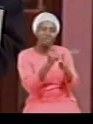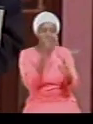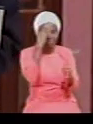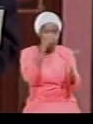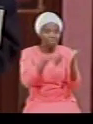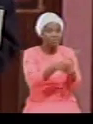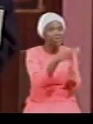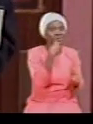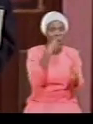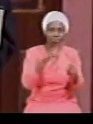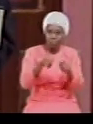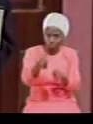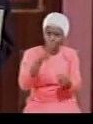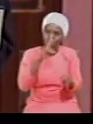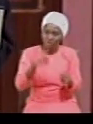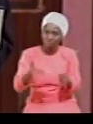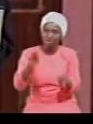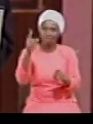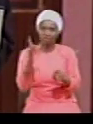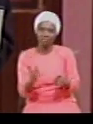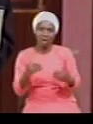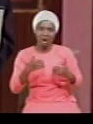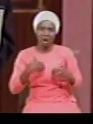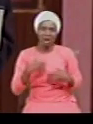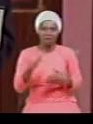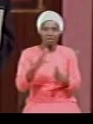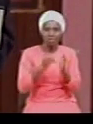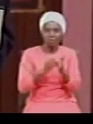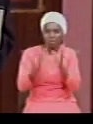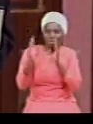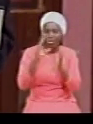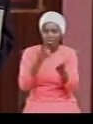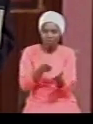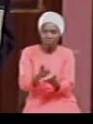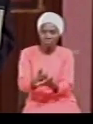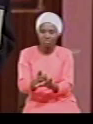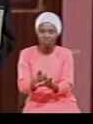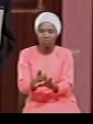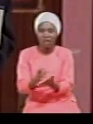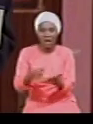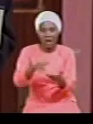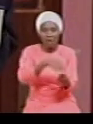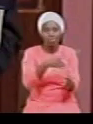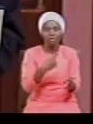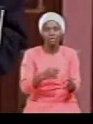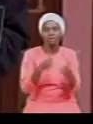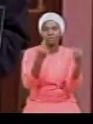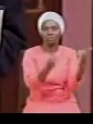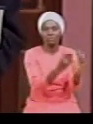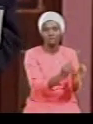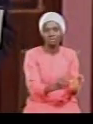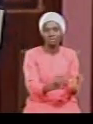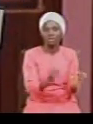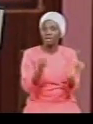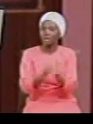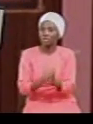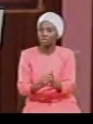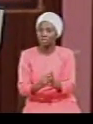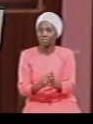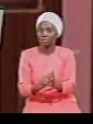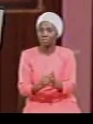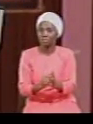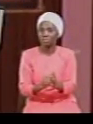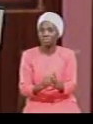child of God, having your conversation honest among the Gentiles, that